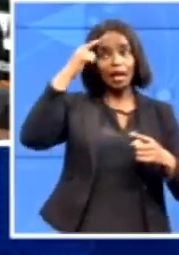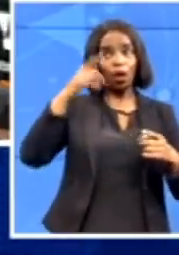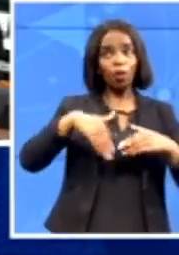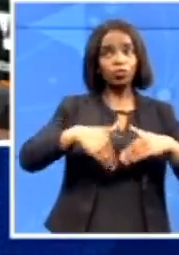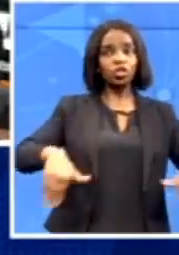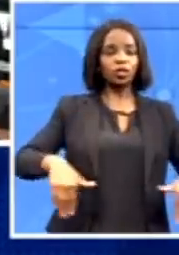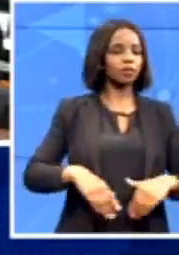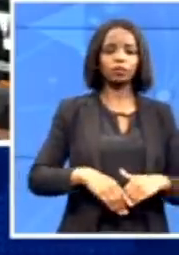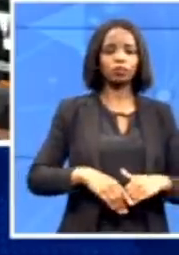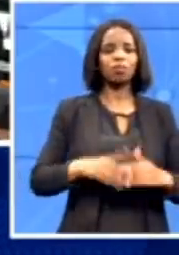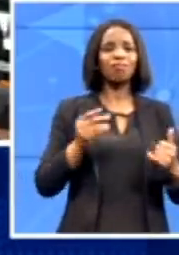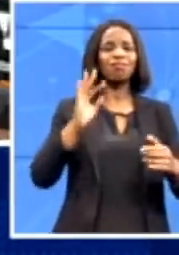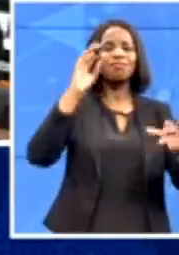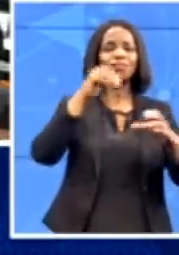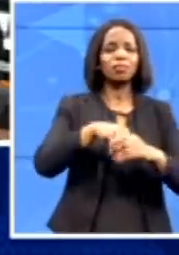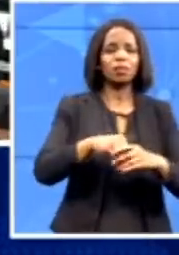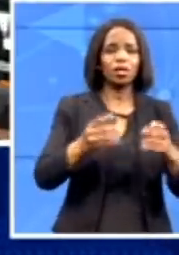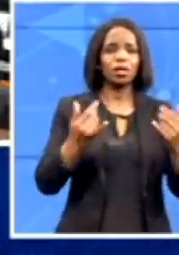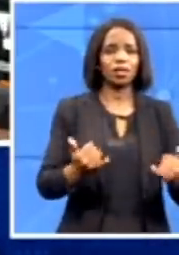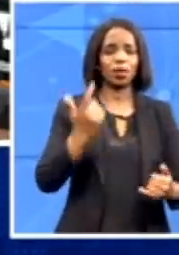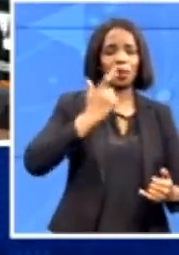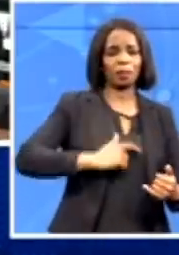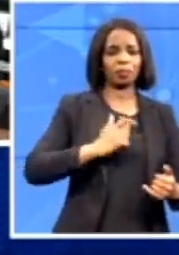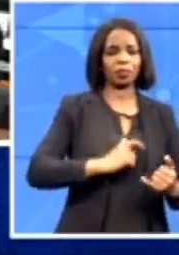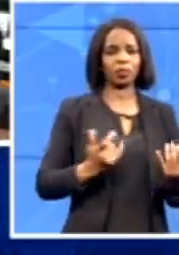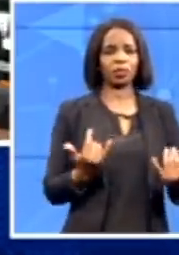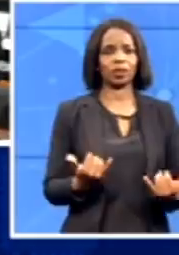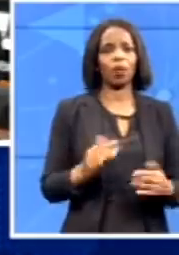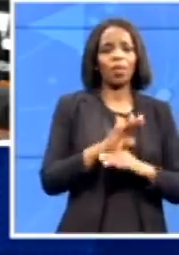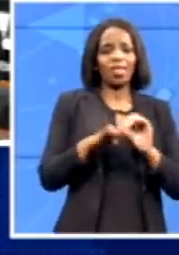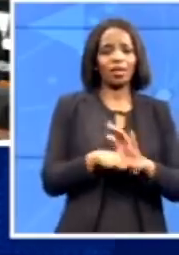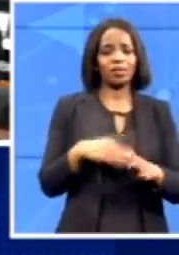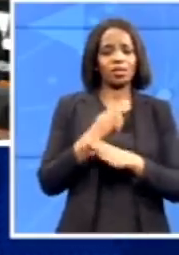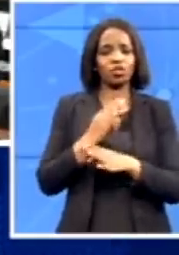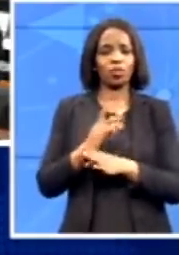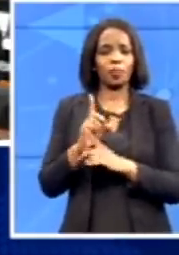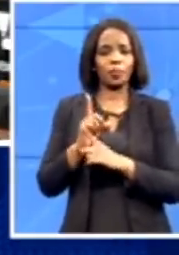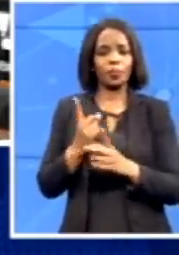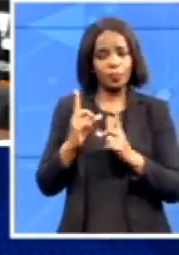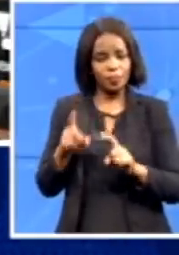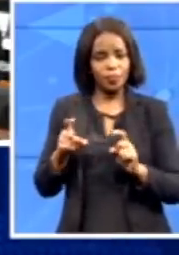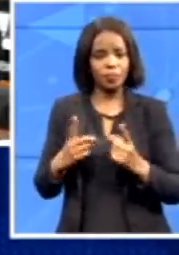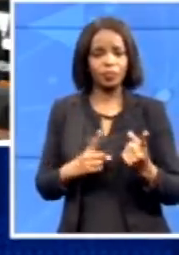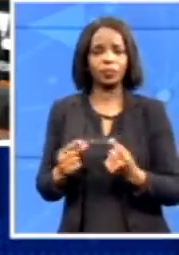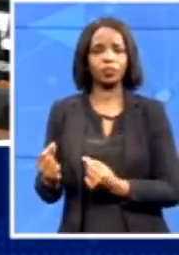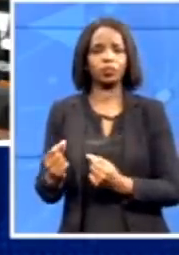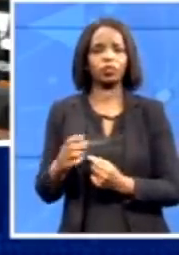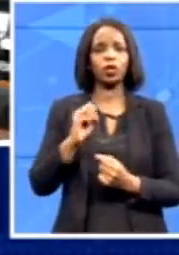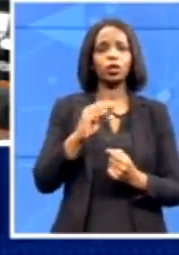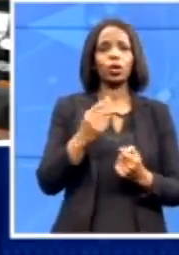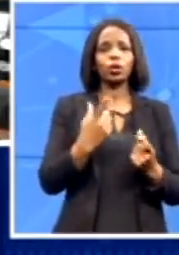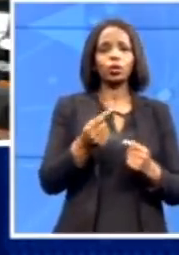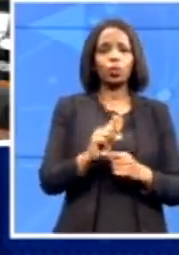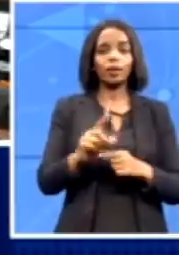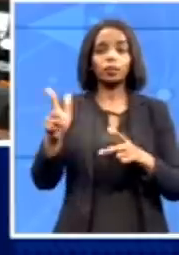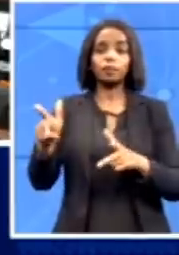rather than a duty in which they're supposed to do as per the NPA Act. So in that interpretation, I think the former president's team is